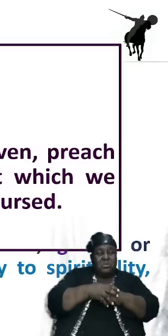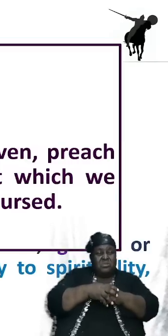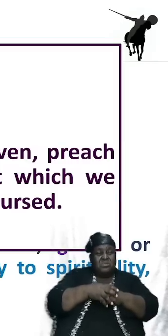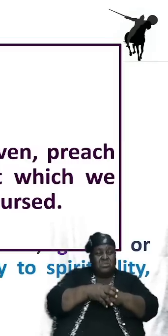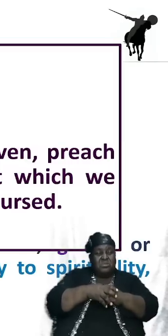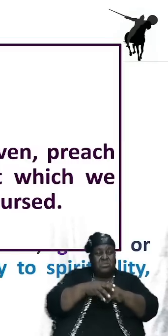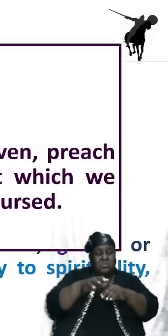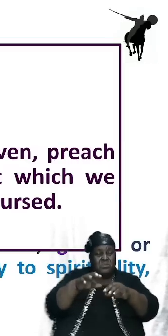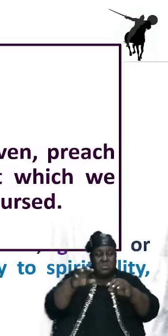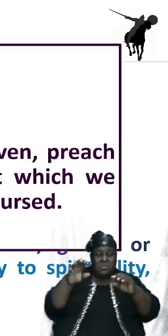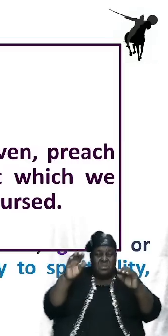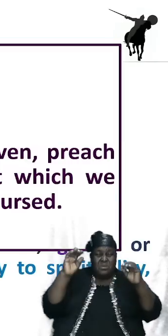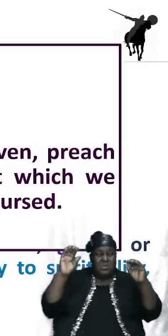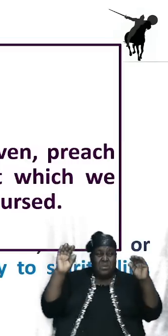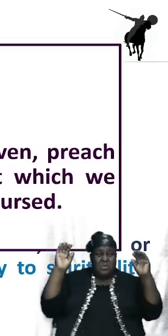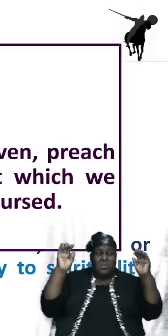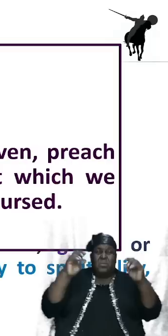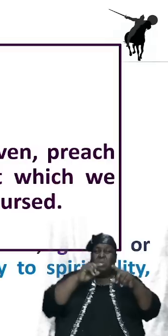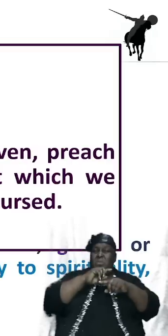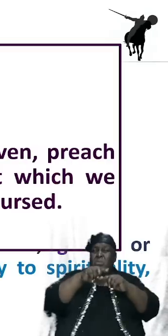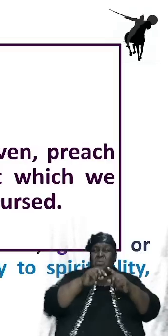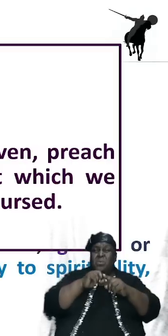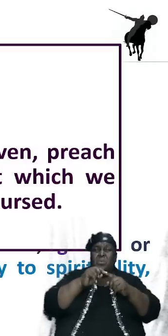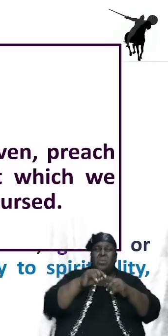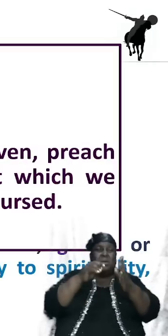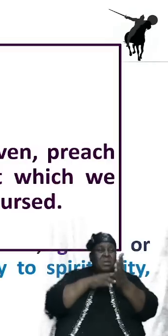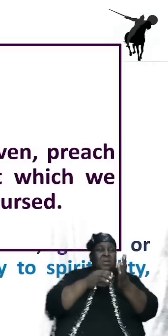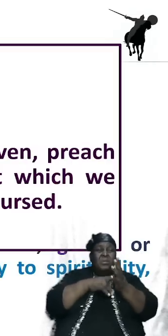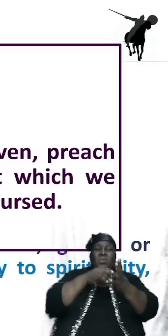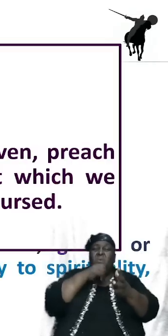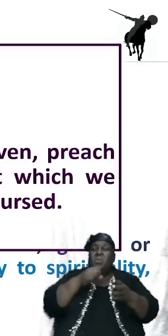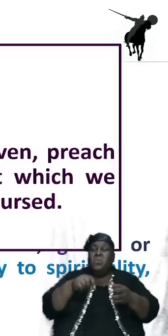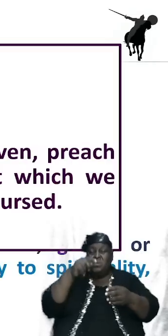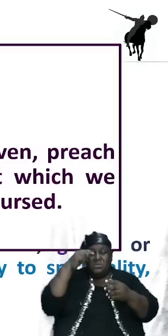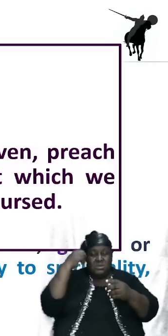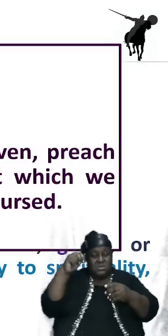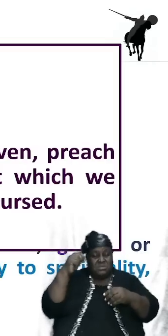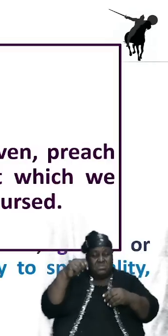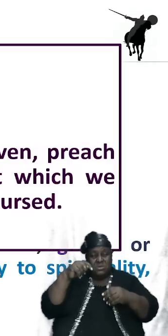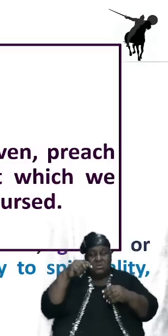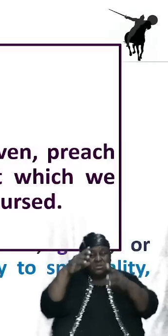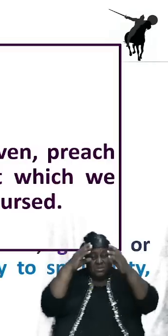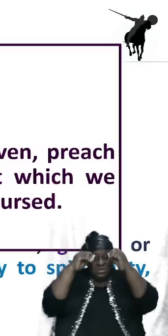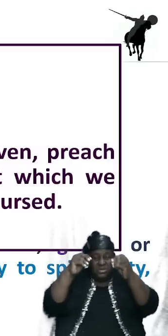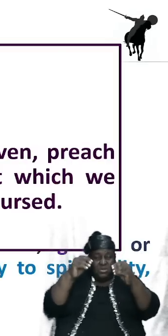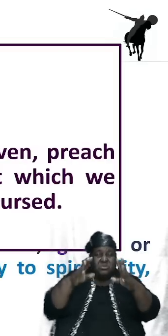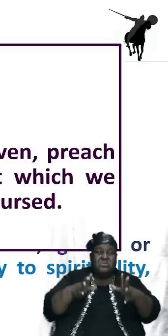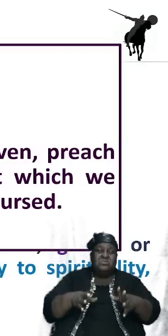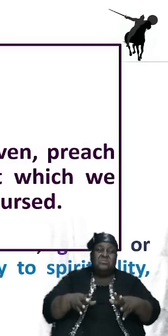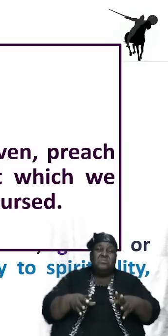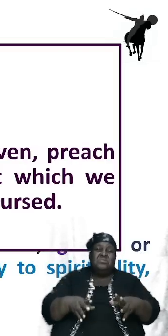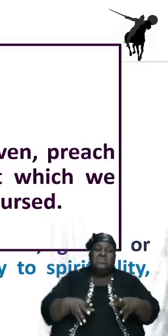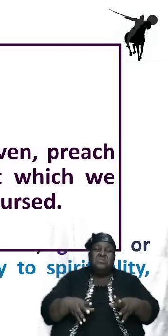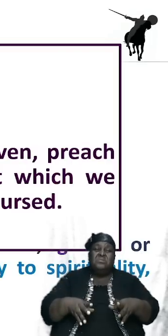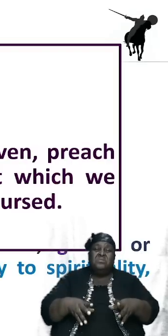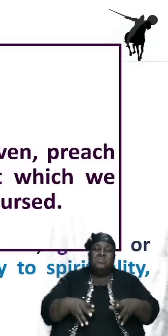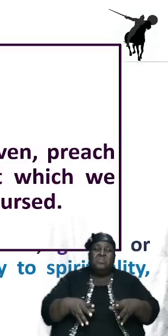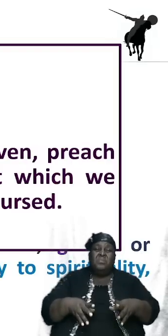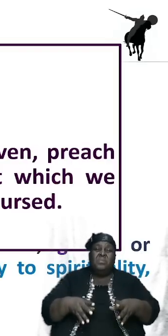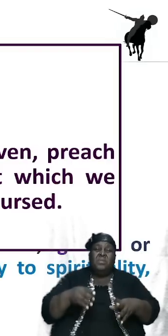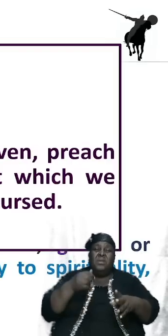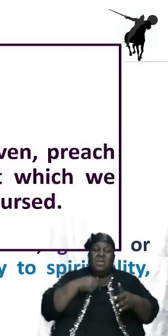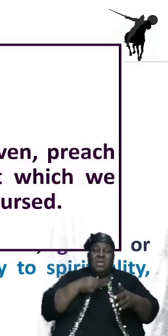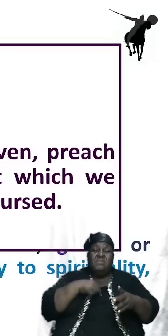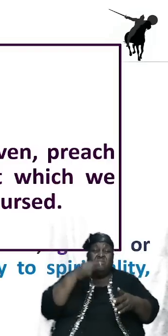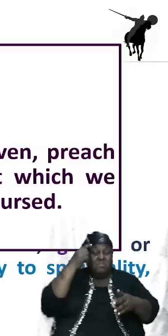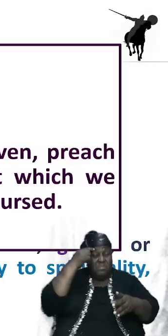to go back to the Old Testament teachings. Amen. Because of these Judaizers. And Paul had to say, look here,